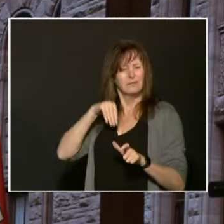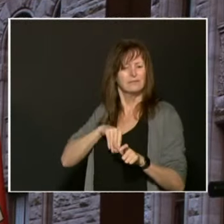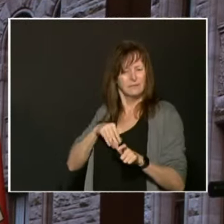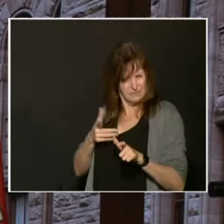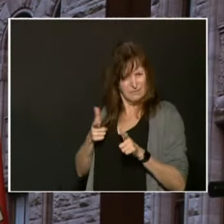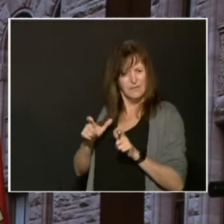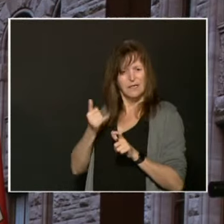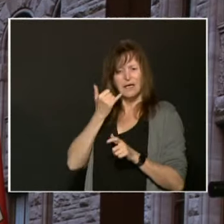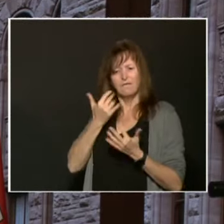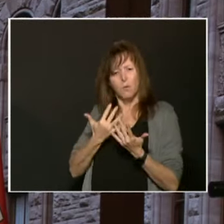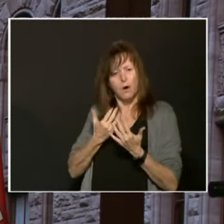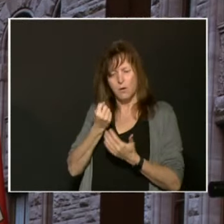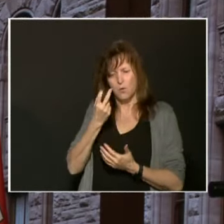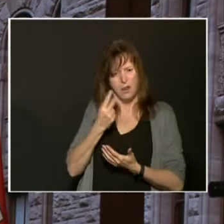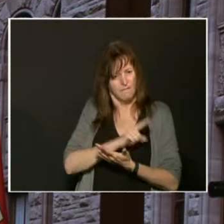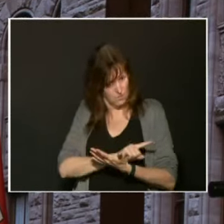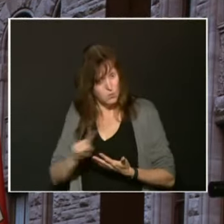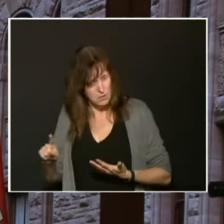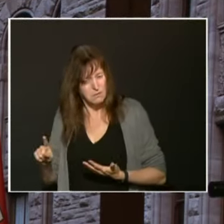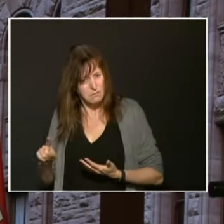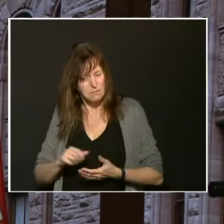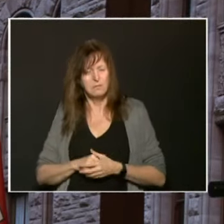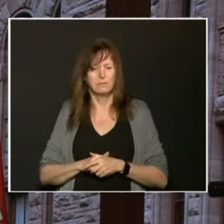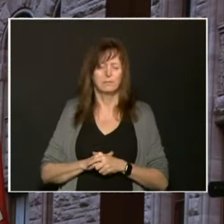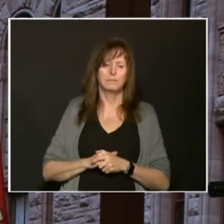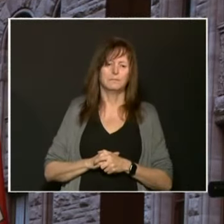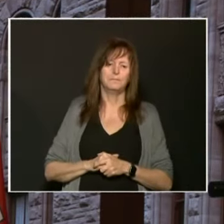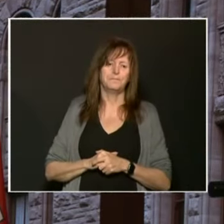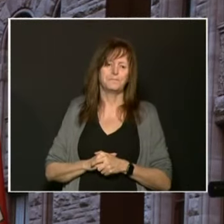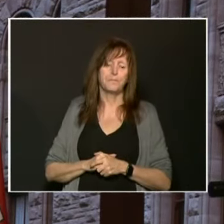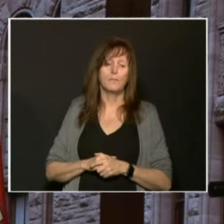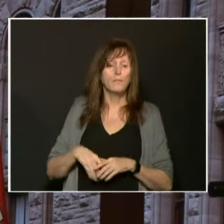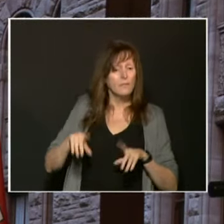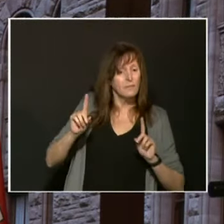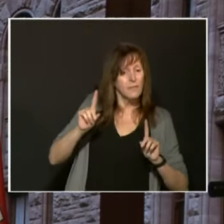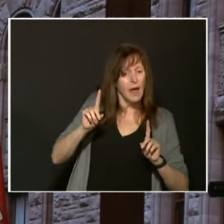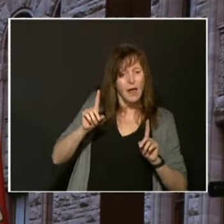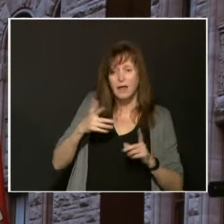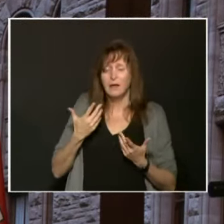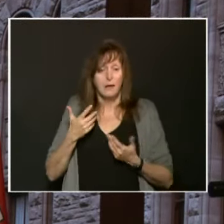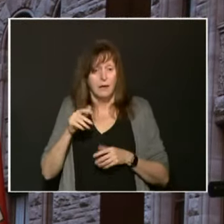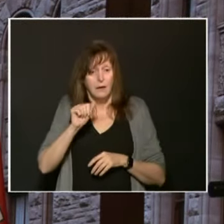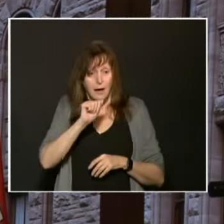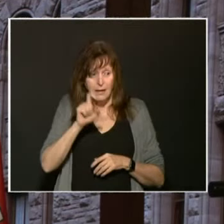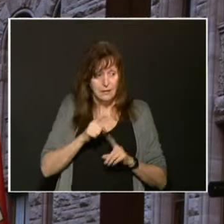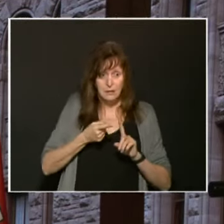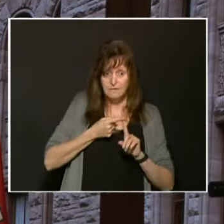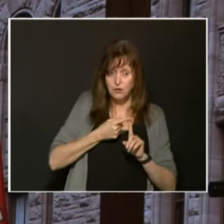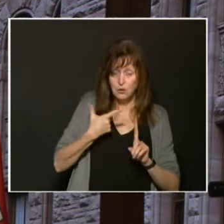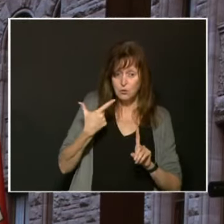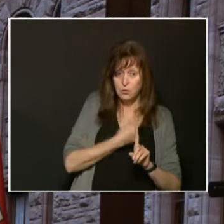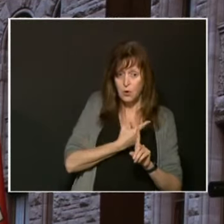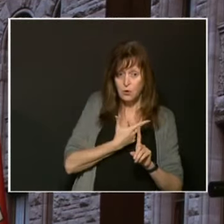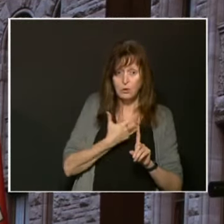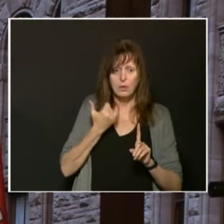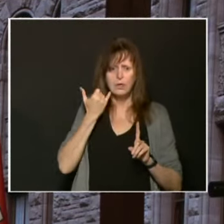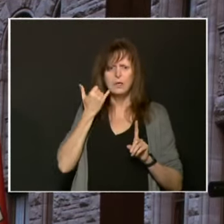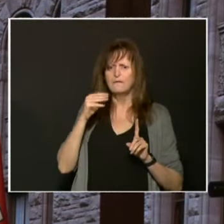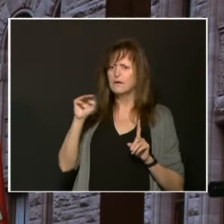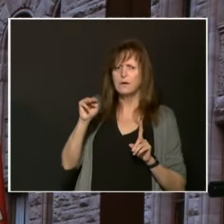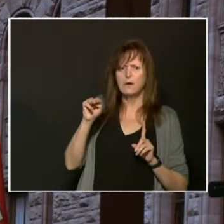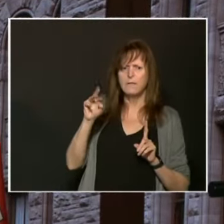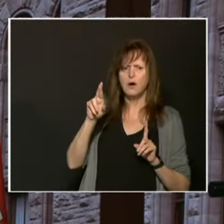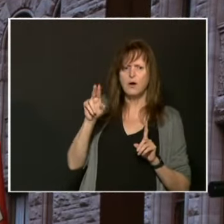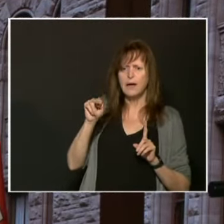with respect to getting an mRNA vaccine as the second dose. There are studies showing